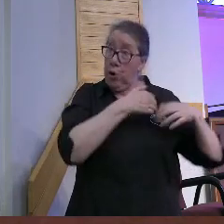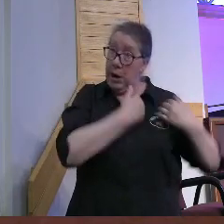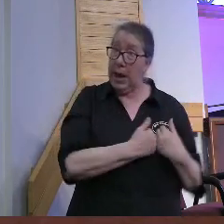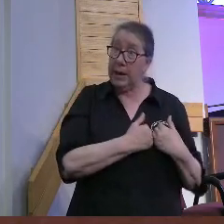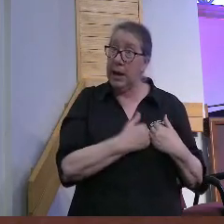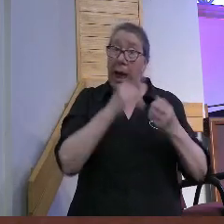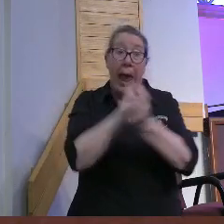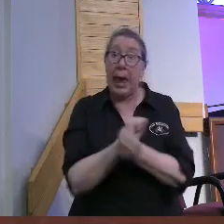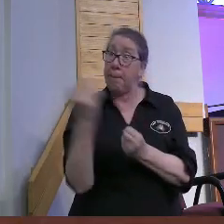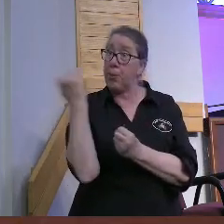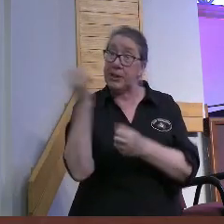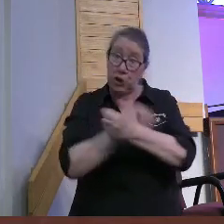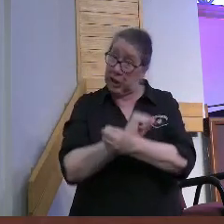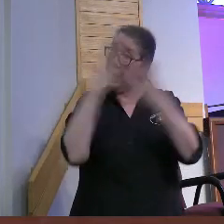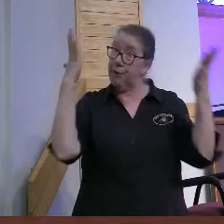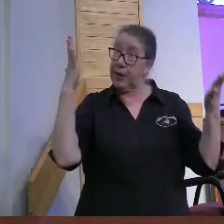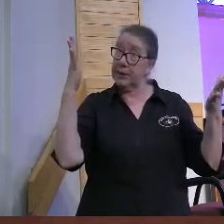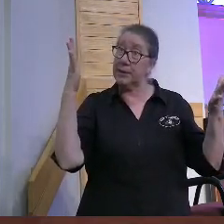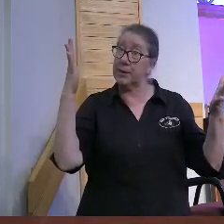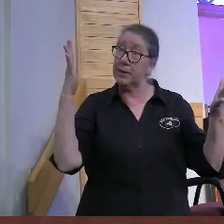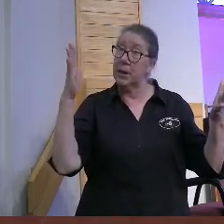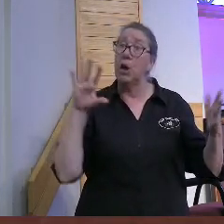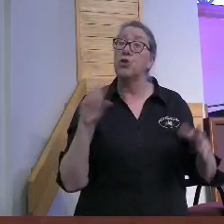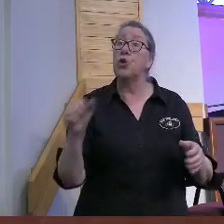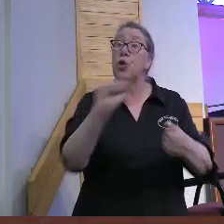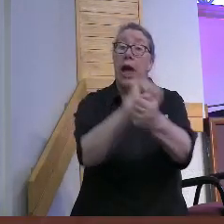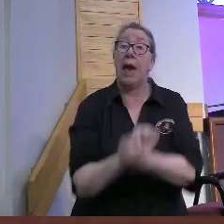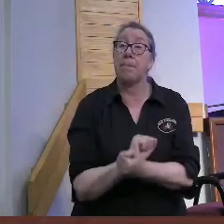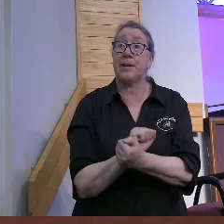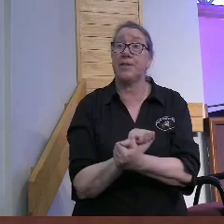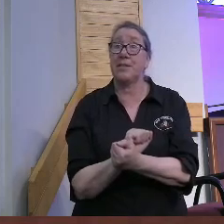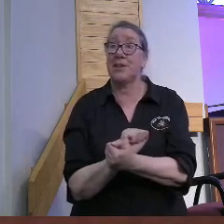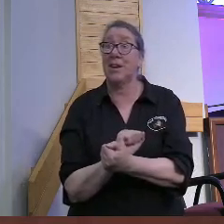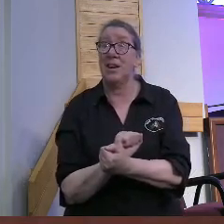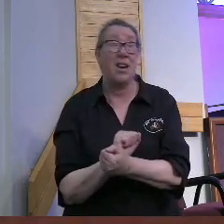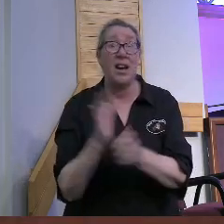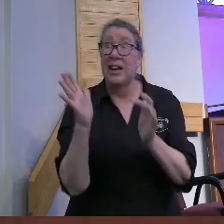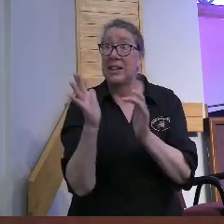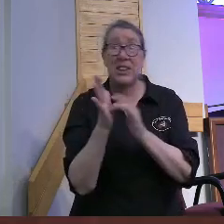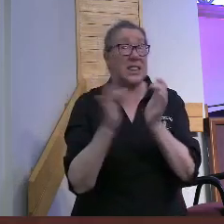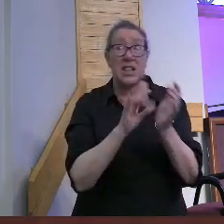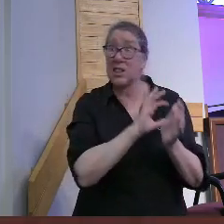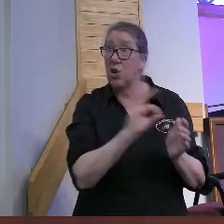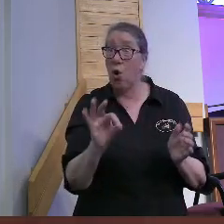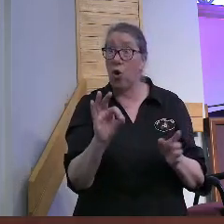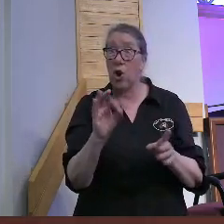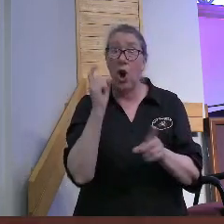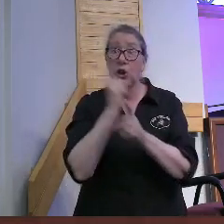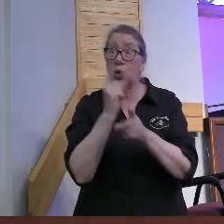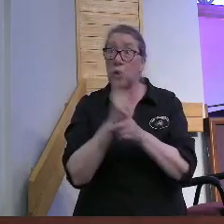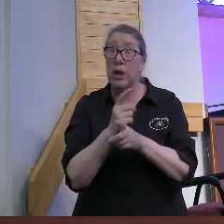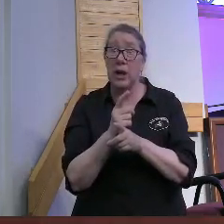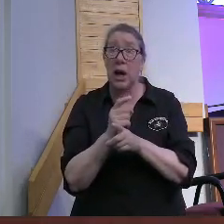deliverance. To preach deliverance to the captives. And he's not just talking about people that have been captured by a foreign